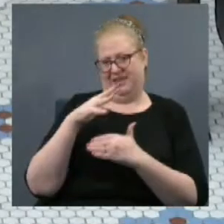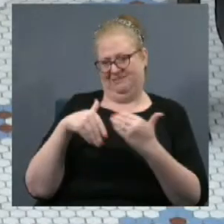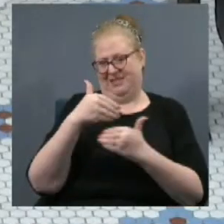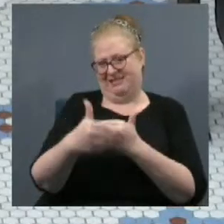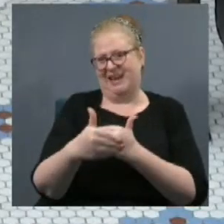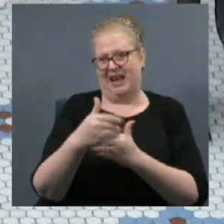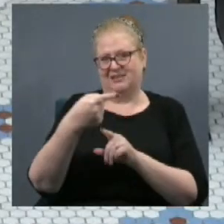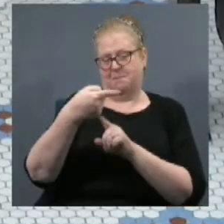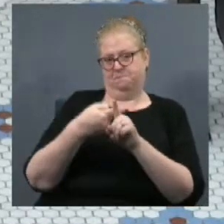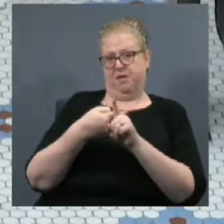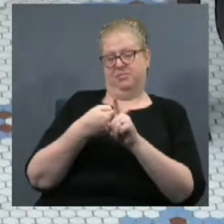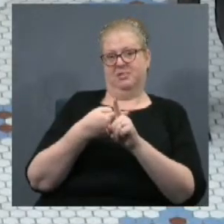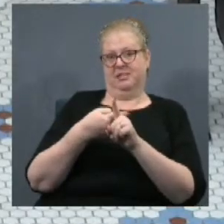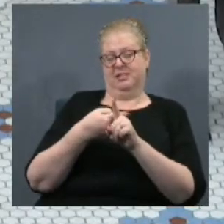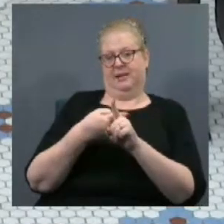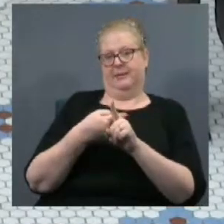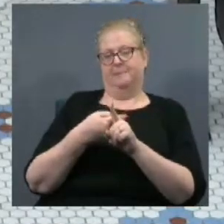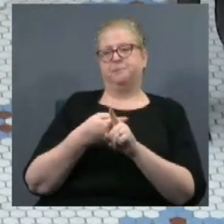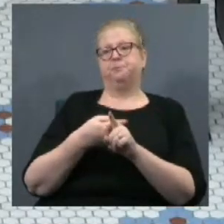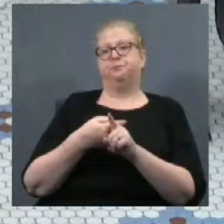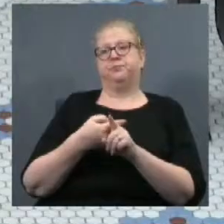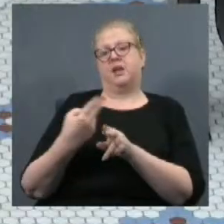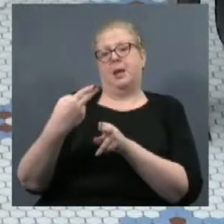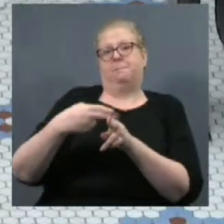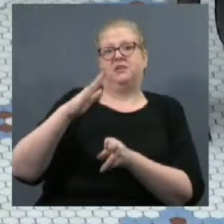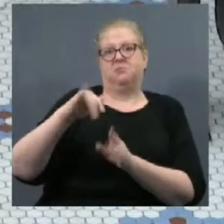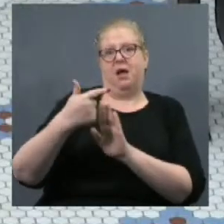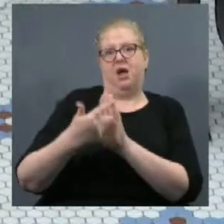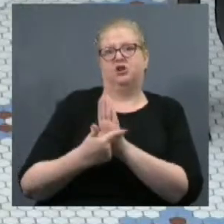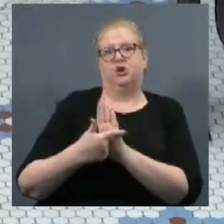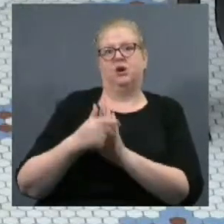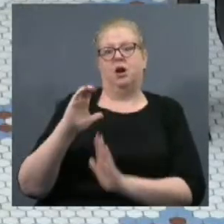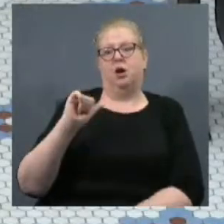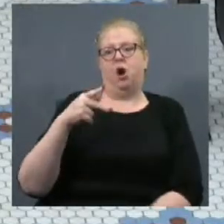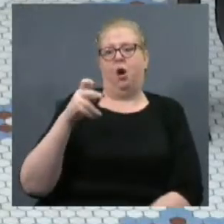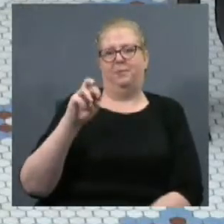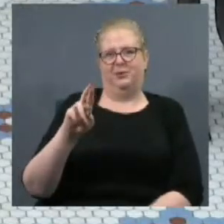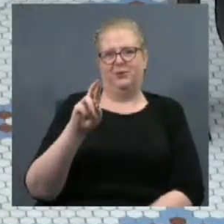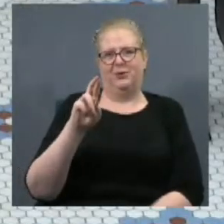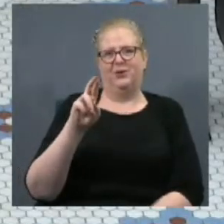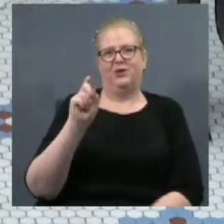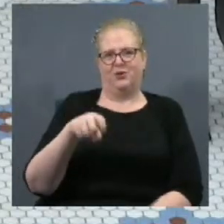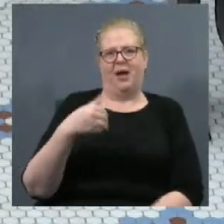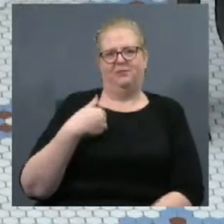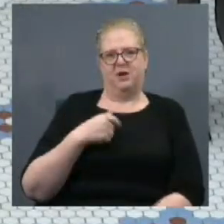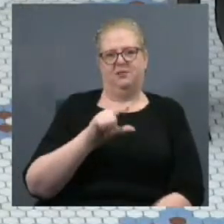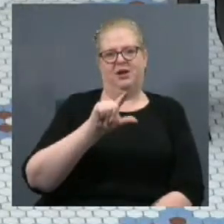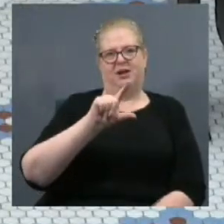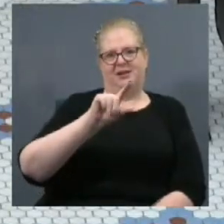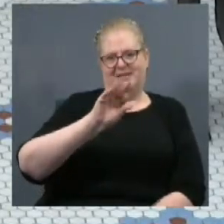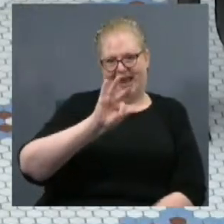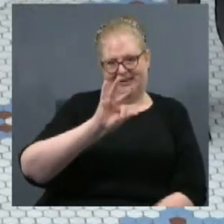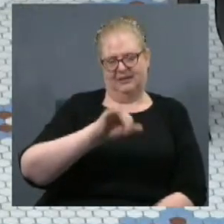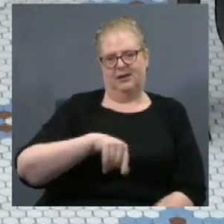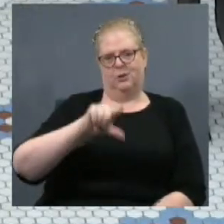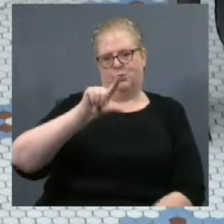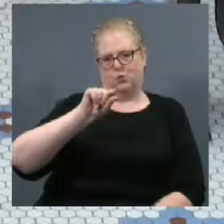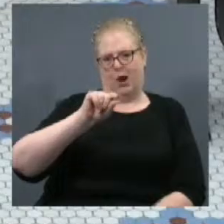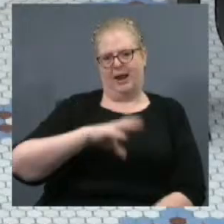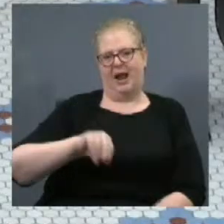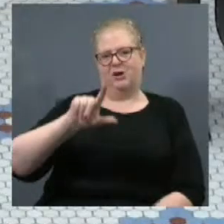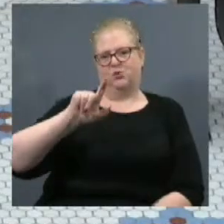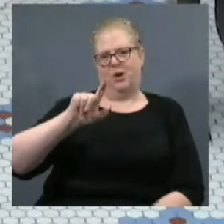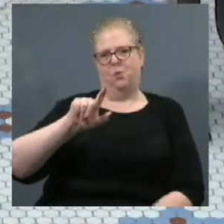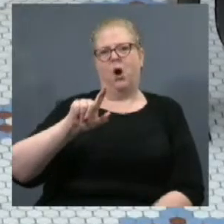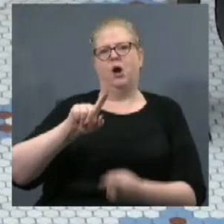mentioned by Attorney Carpenter, there's a roll-up. You have to get 19, 20, 21 and roll up. And the promise